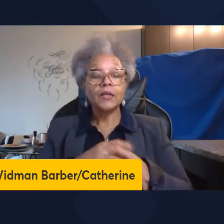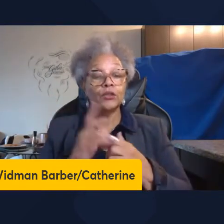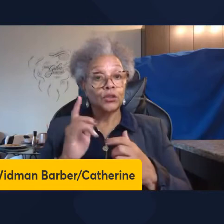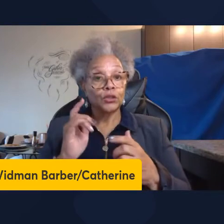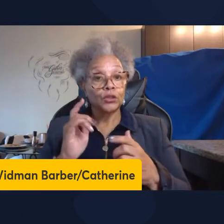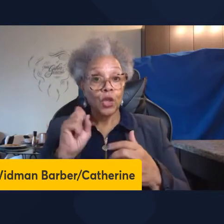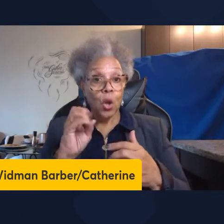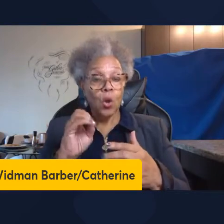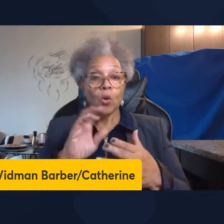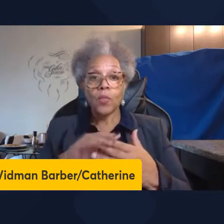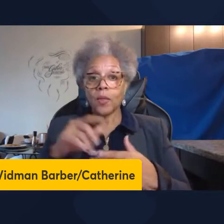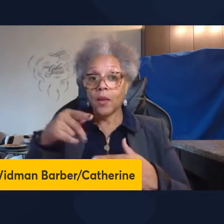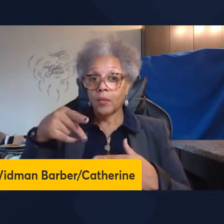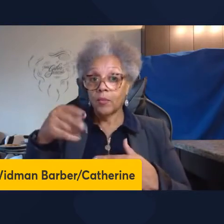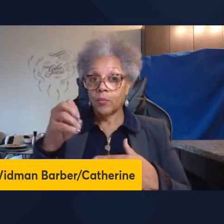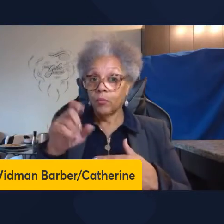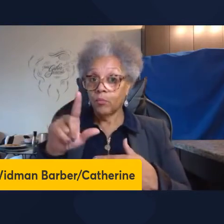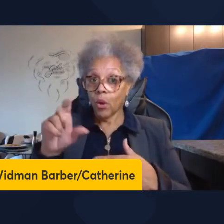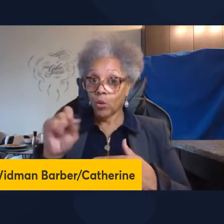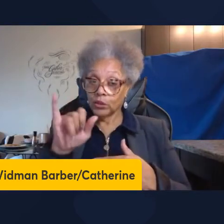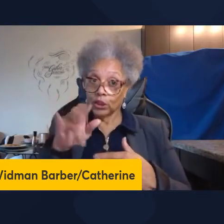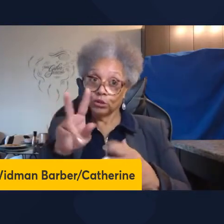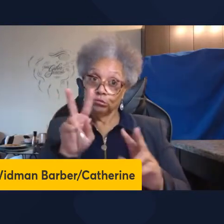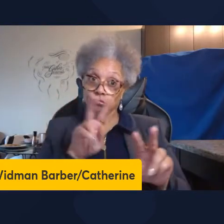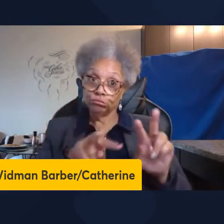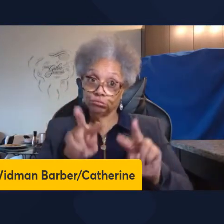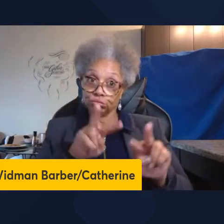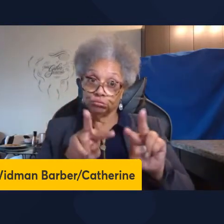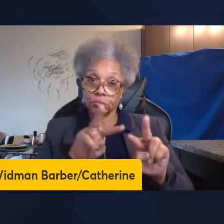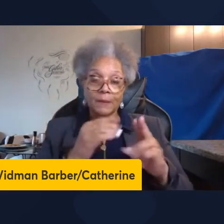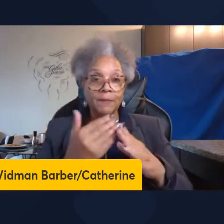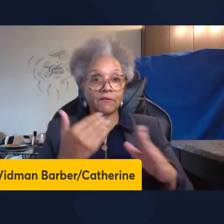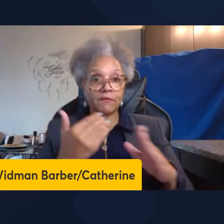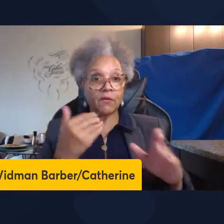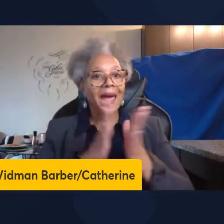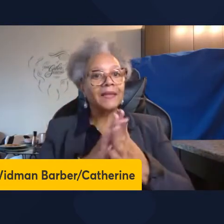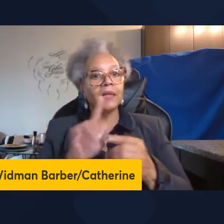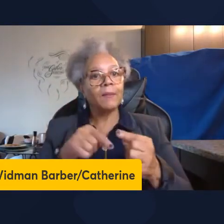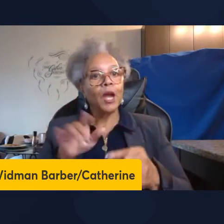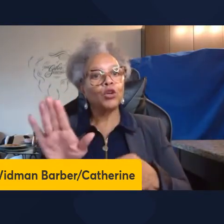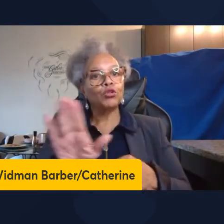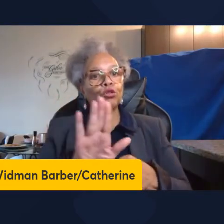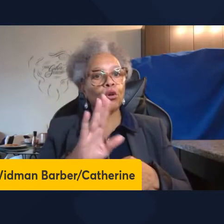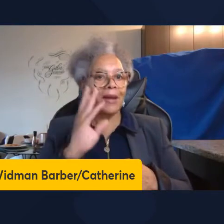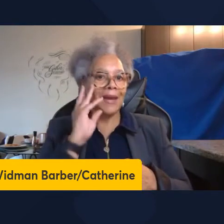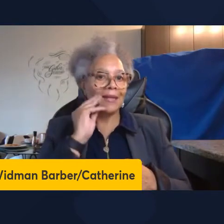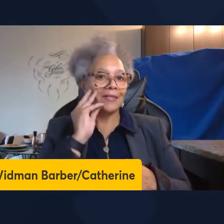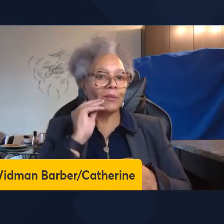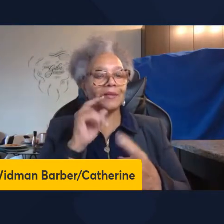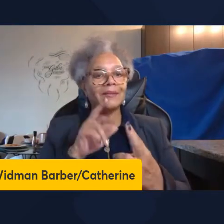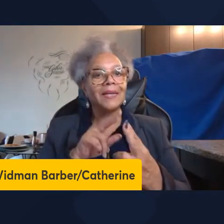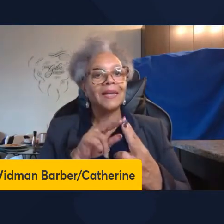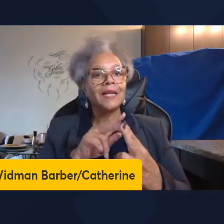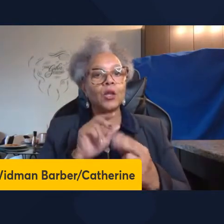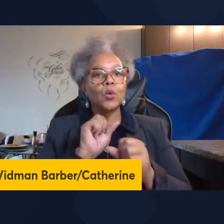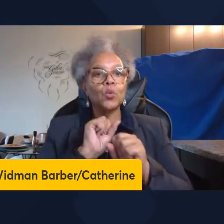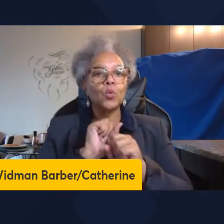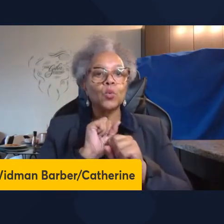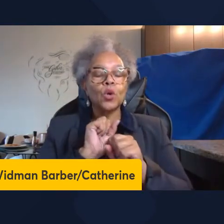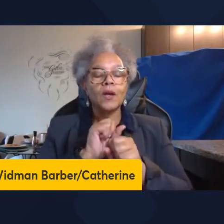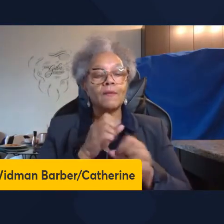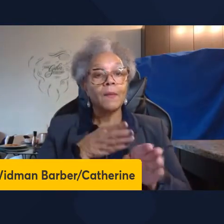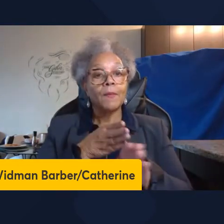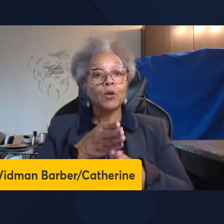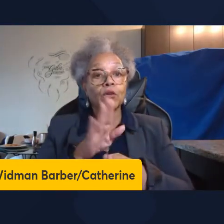you all received before, which were asking about your experience, those of you who have either worked the majority